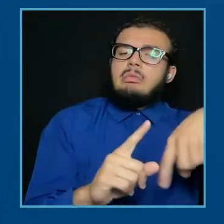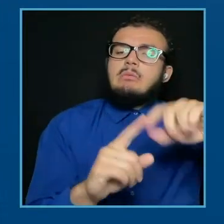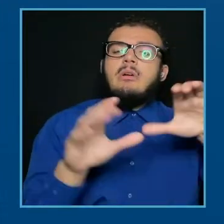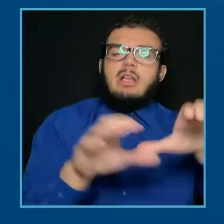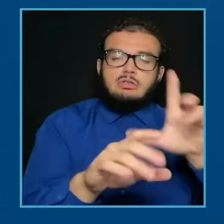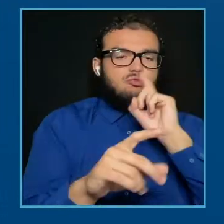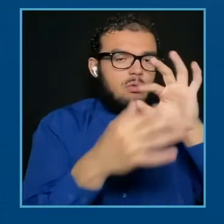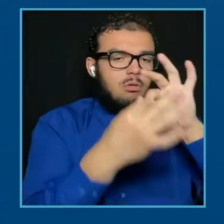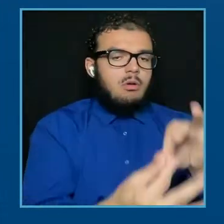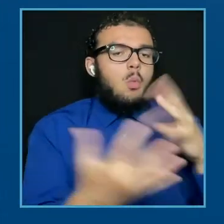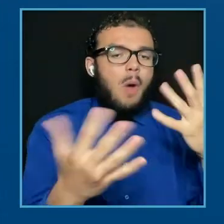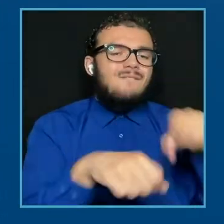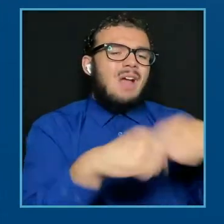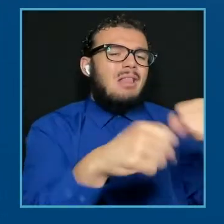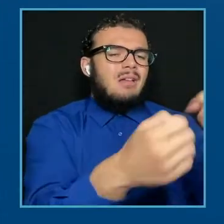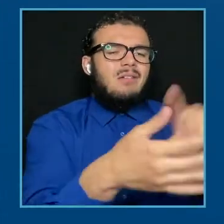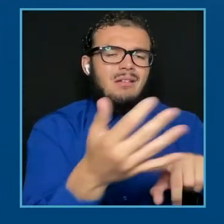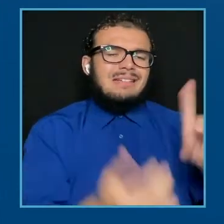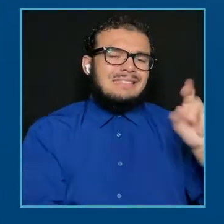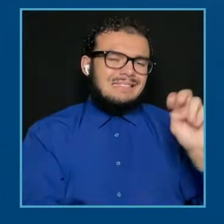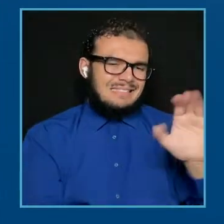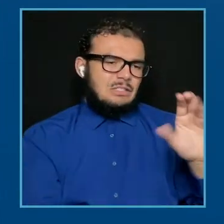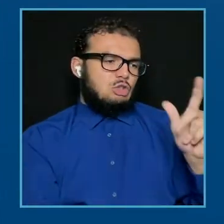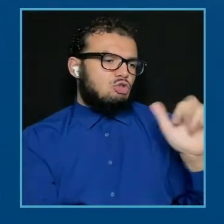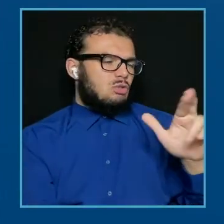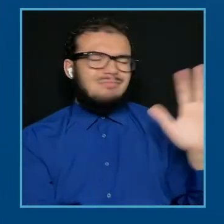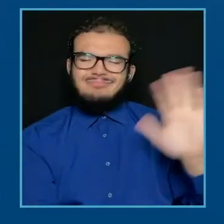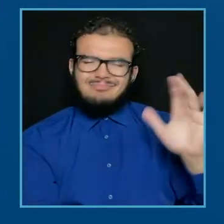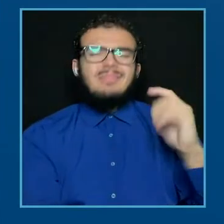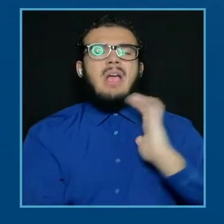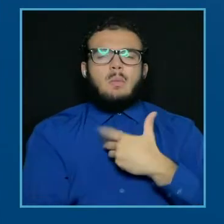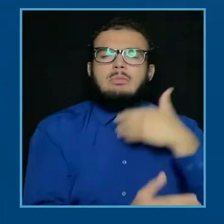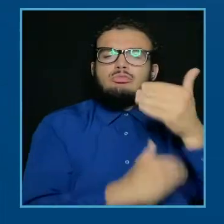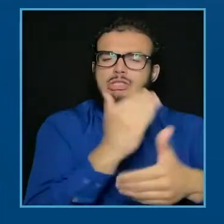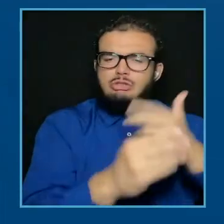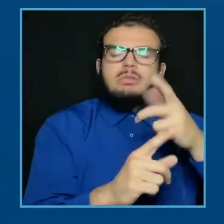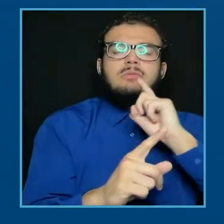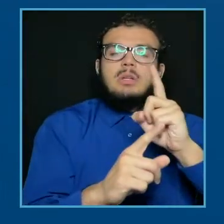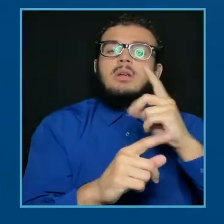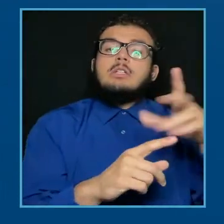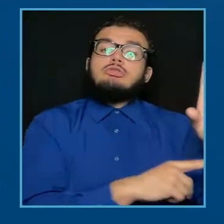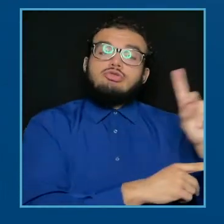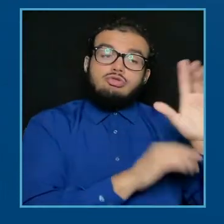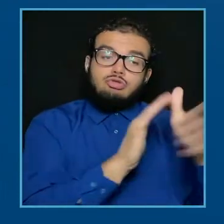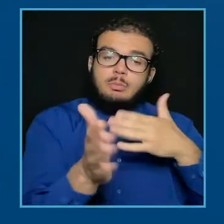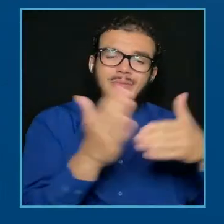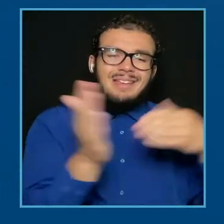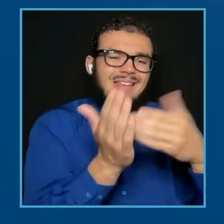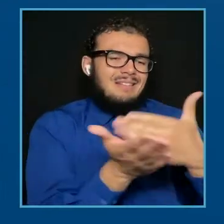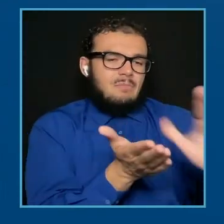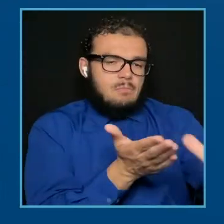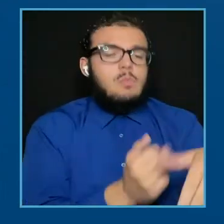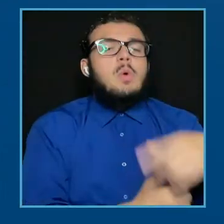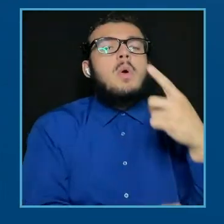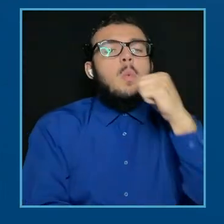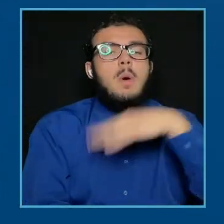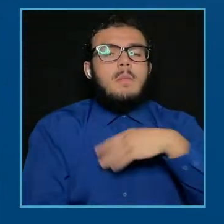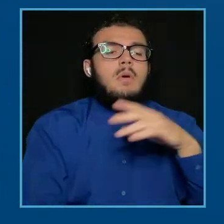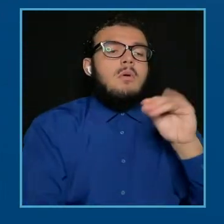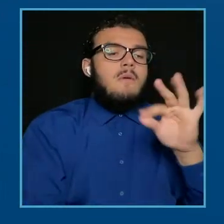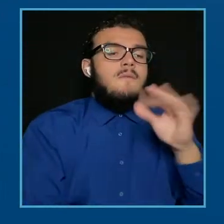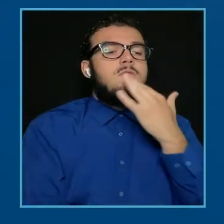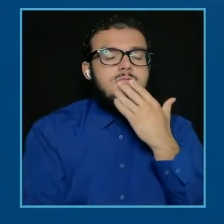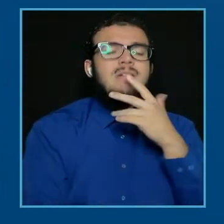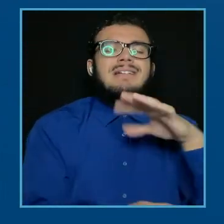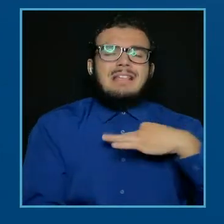to violations of the DNC charter, whereby procedures resulted in discrimination and the exclusion of women of color candidates, it fails